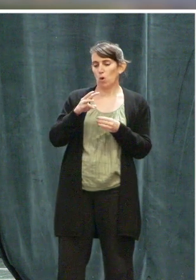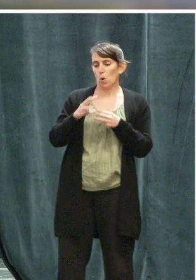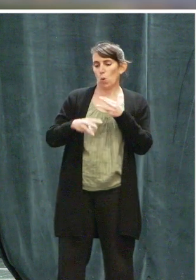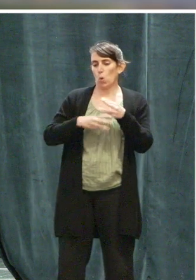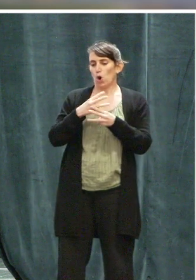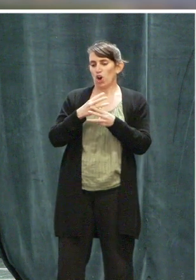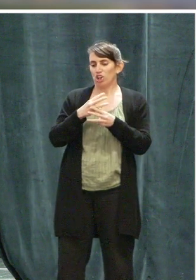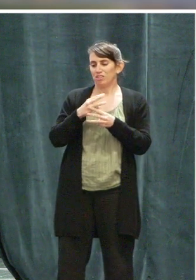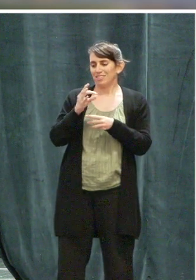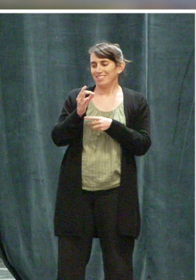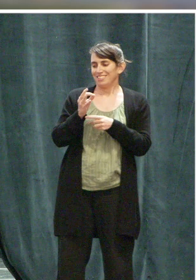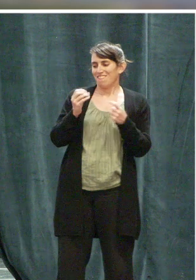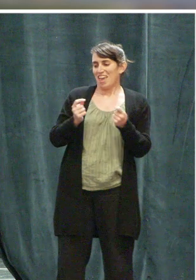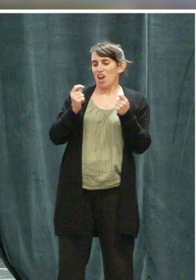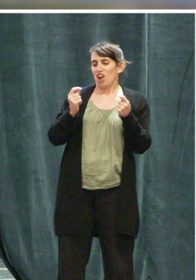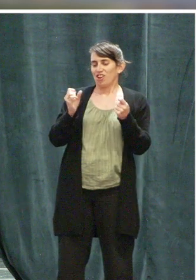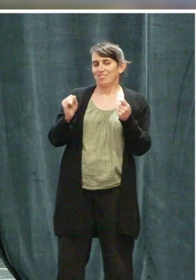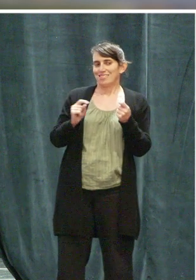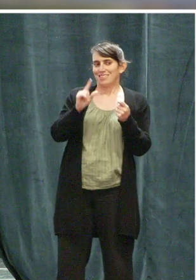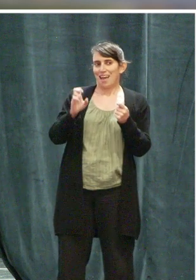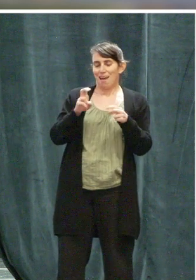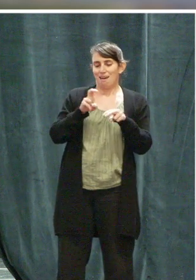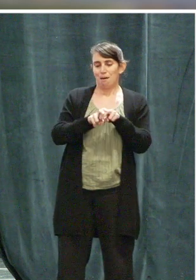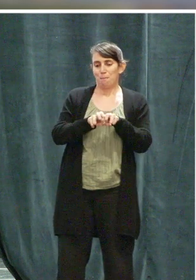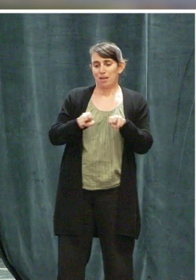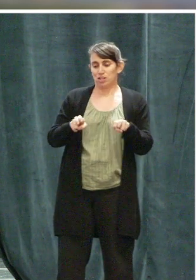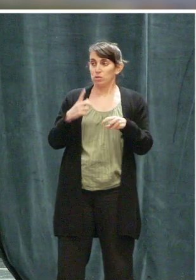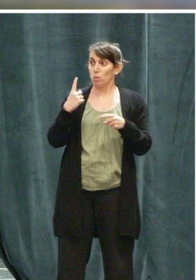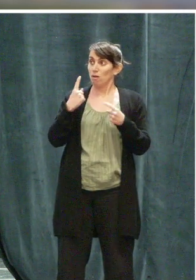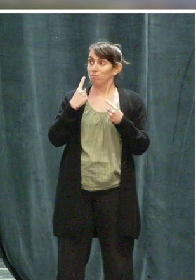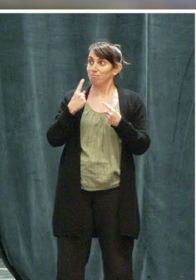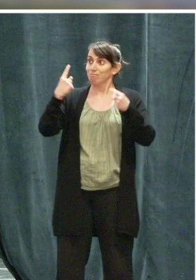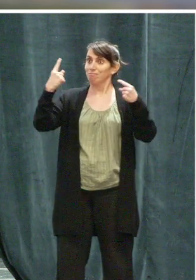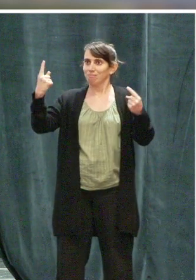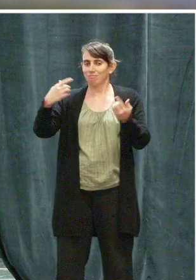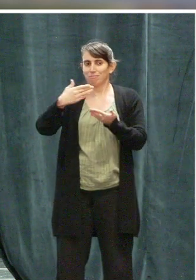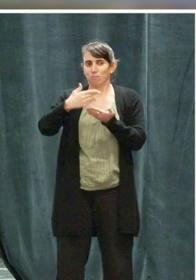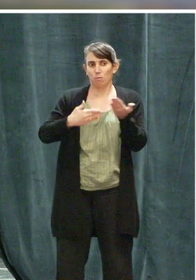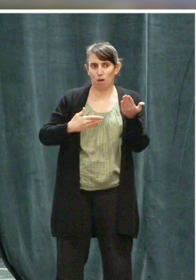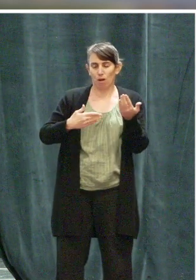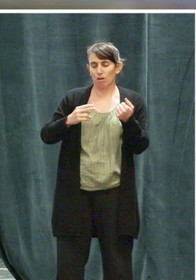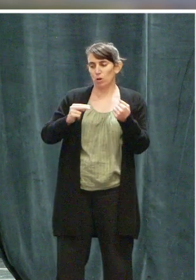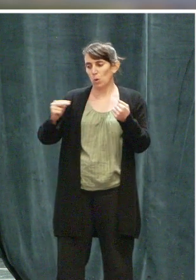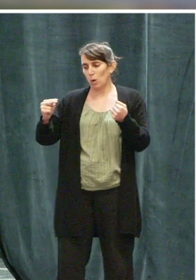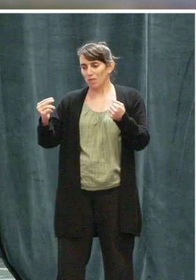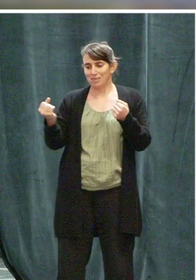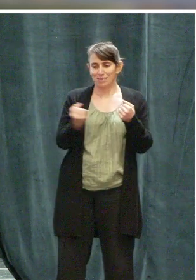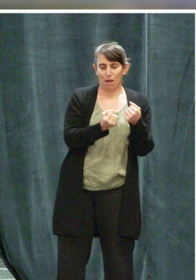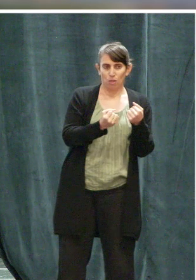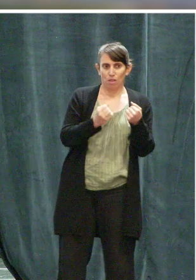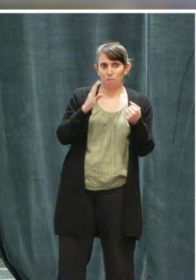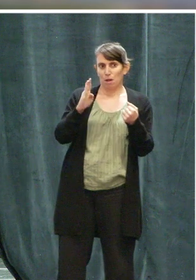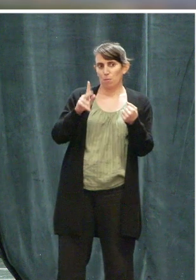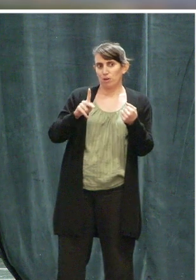style benches, because I think one of the hallmarks of Battery Park City, both in the north and the south, is the